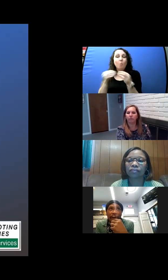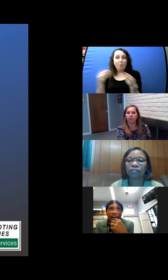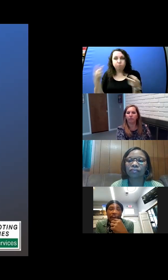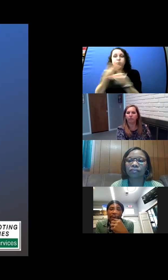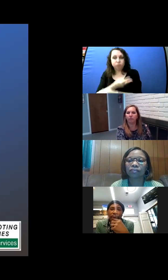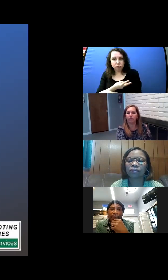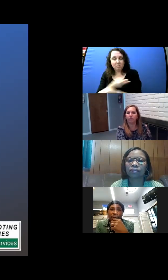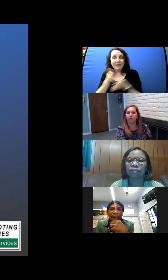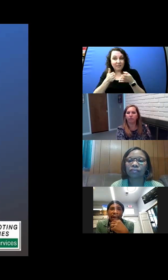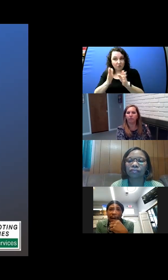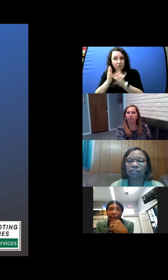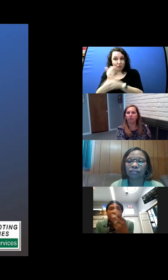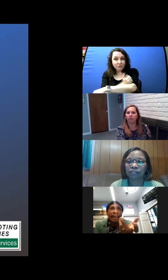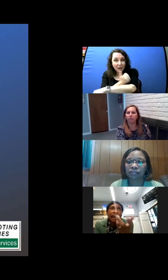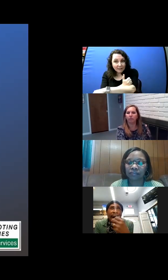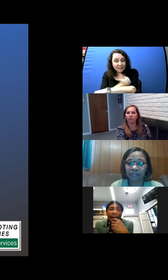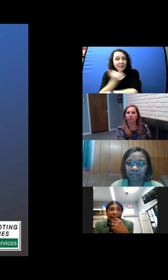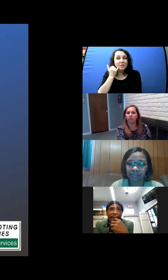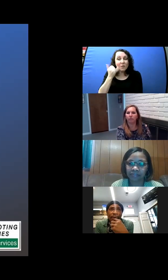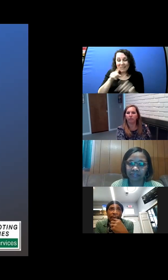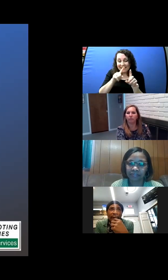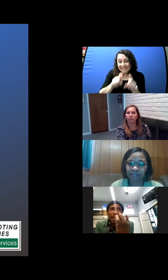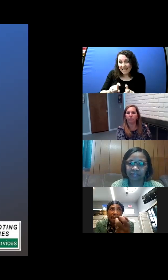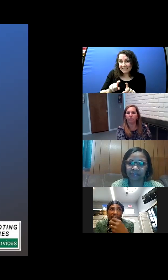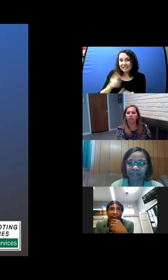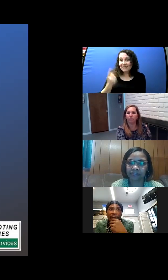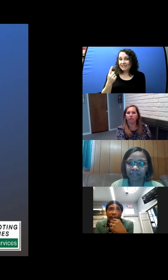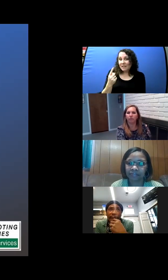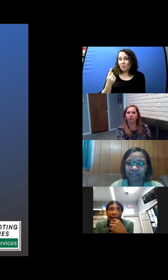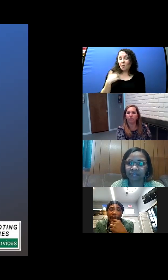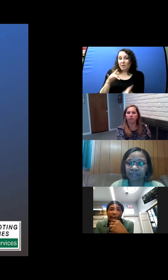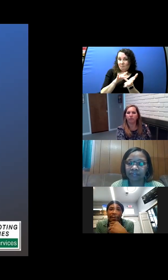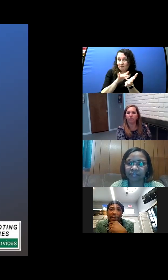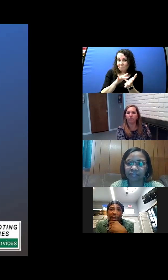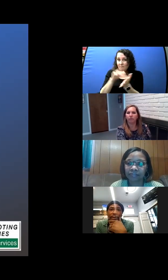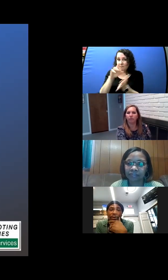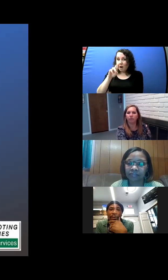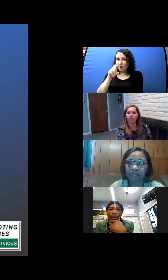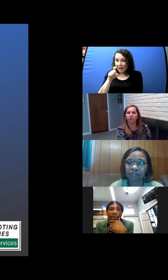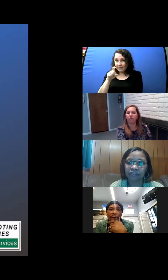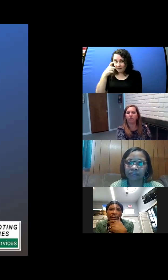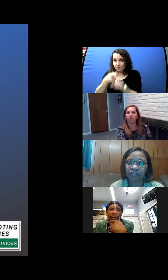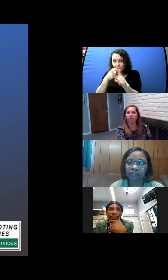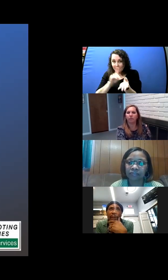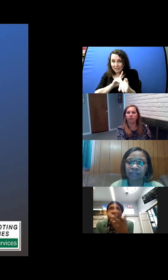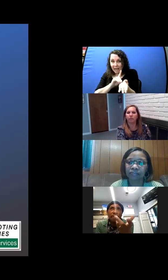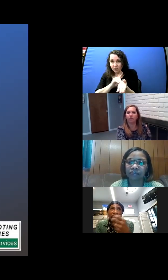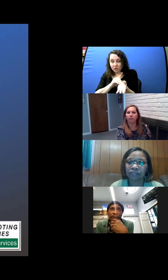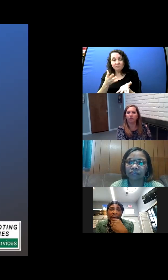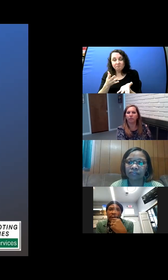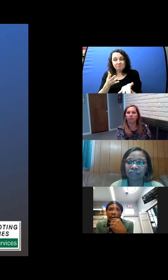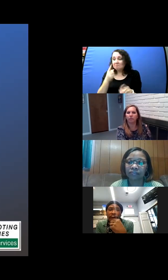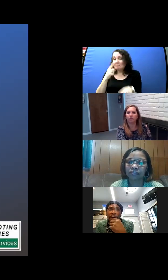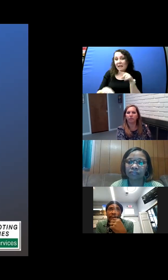with a prescription drug habit, I couldn't discriminate because they declared that they were taking prescription drugs. And those